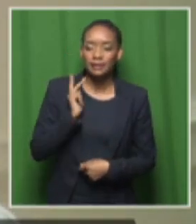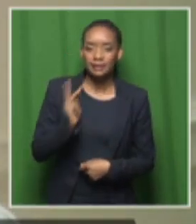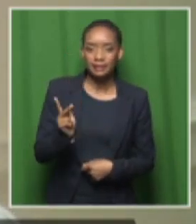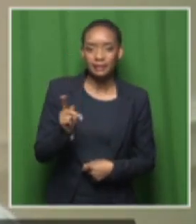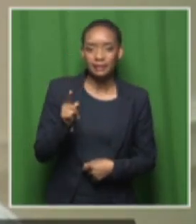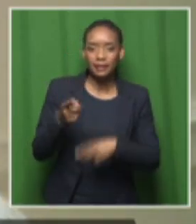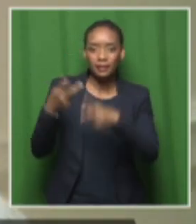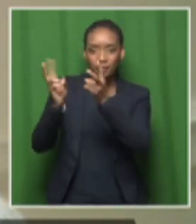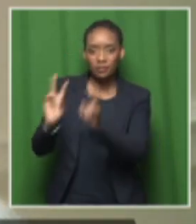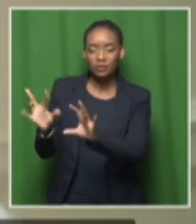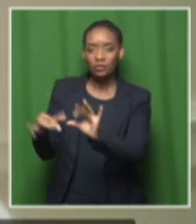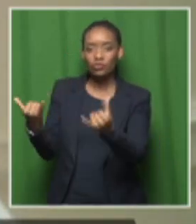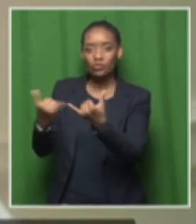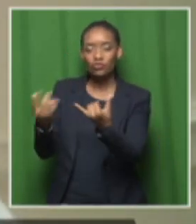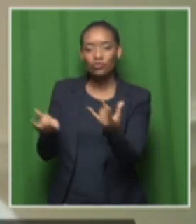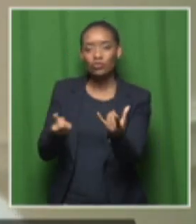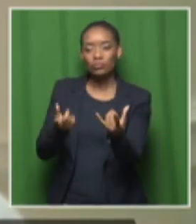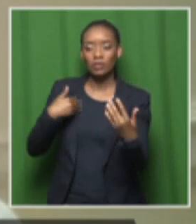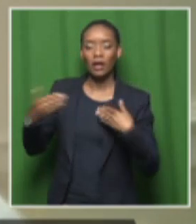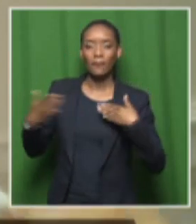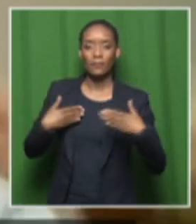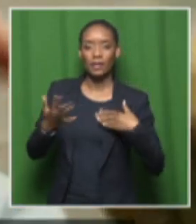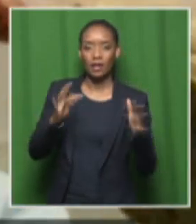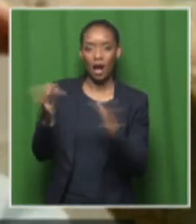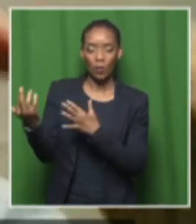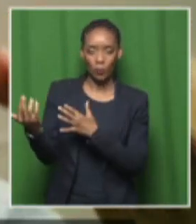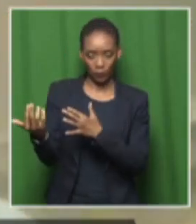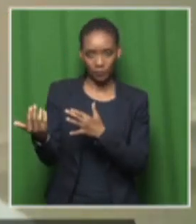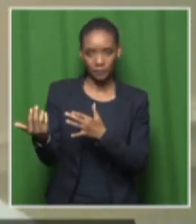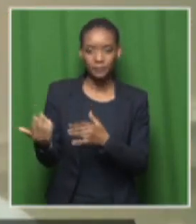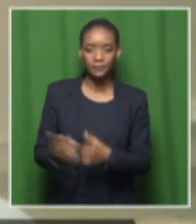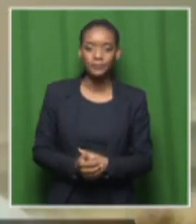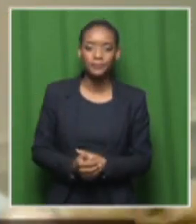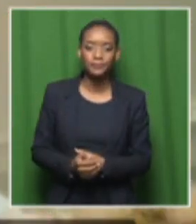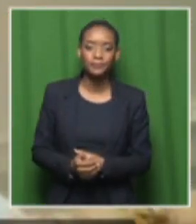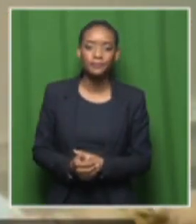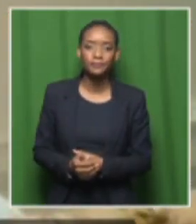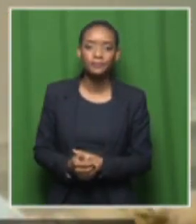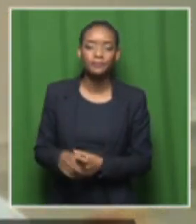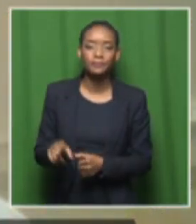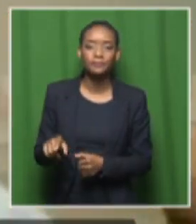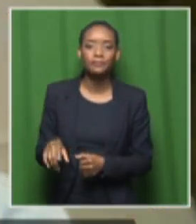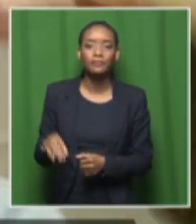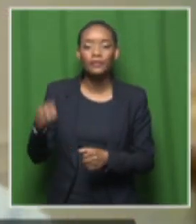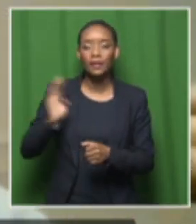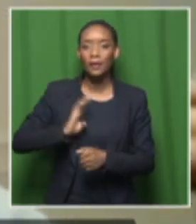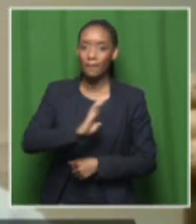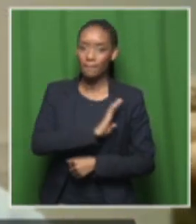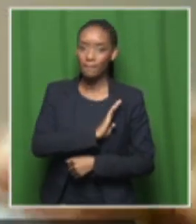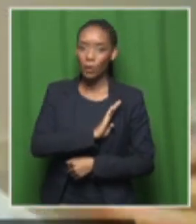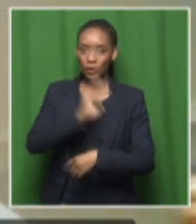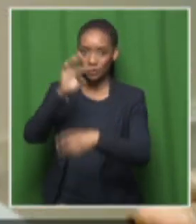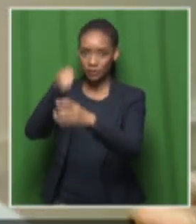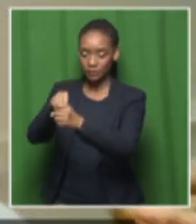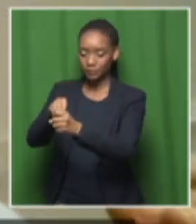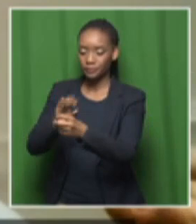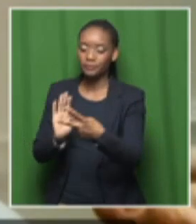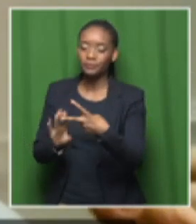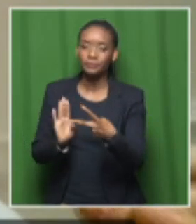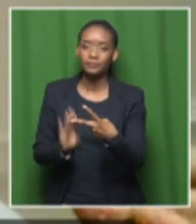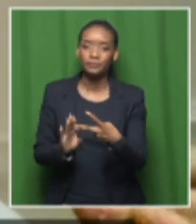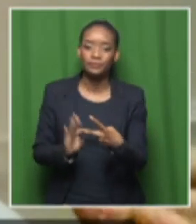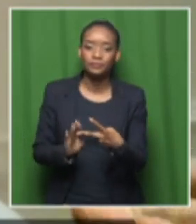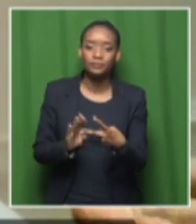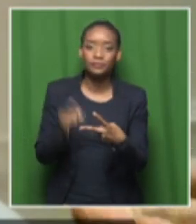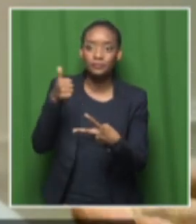is administered, and there you include accounting authority, which is the board. You include the executive, which